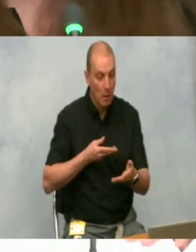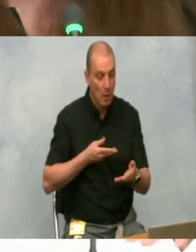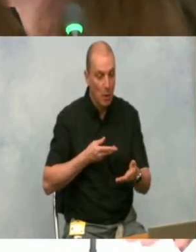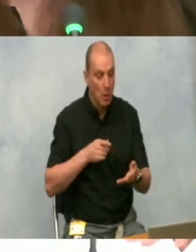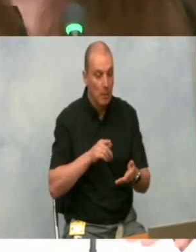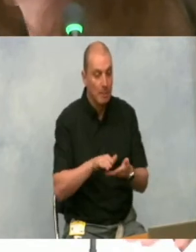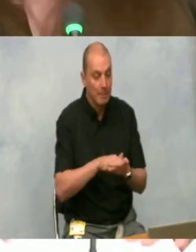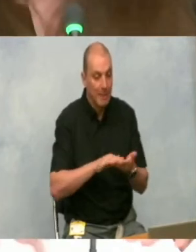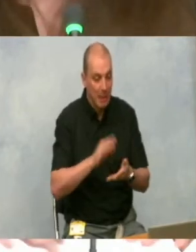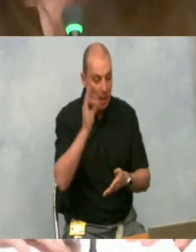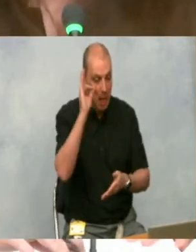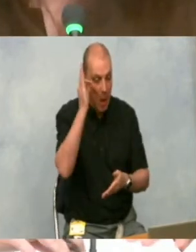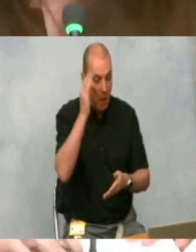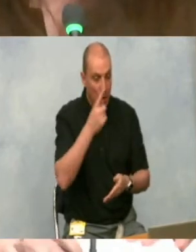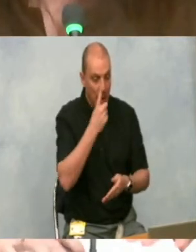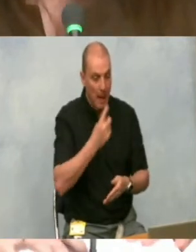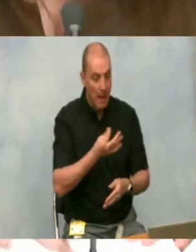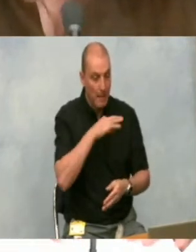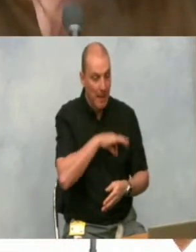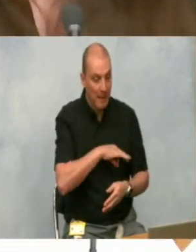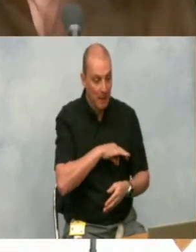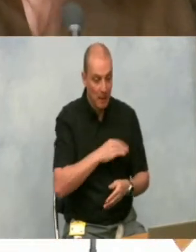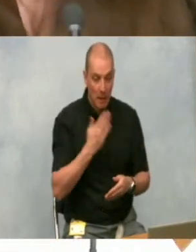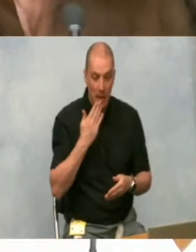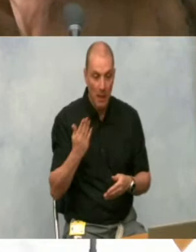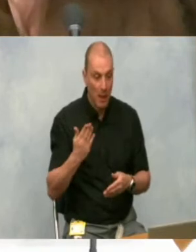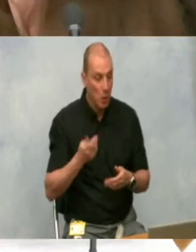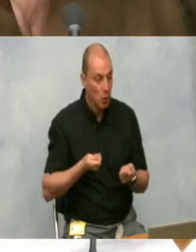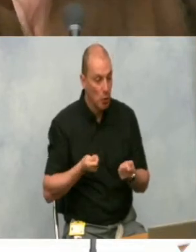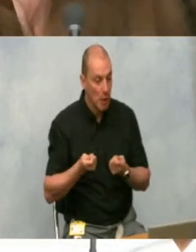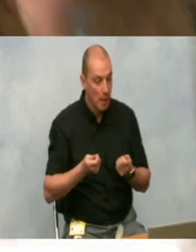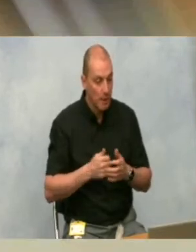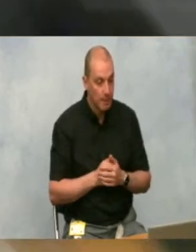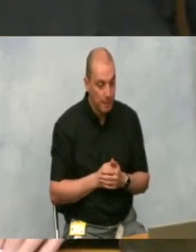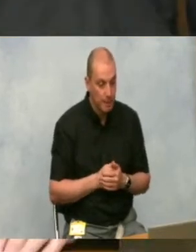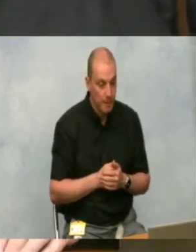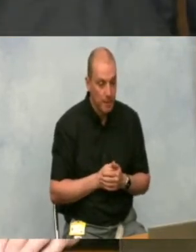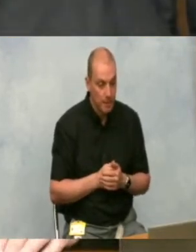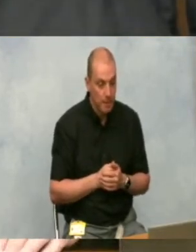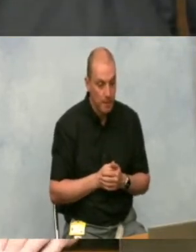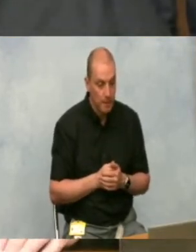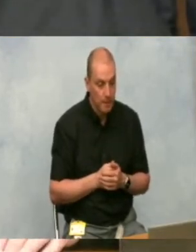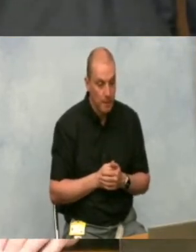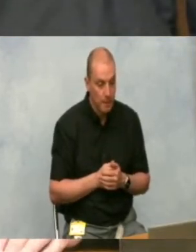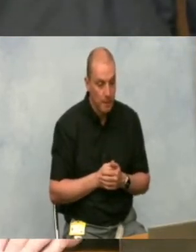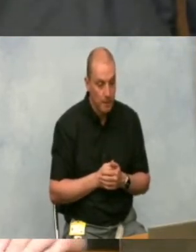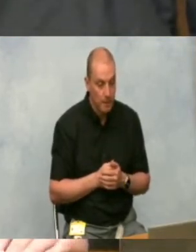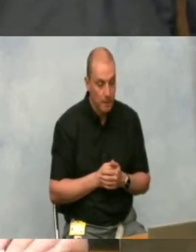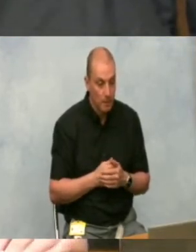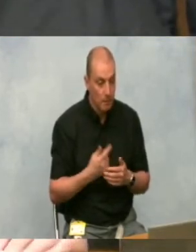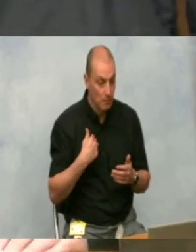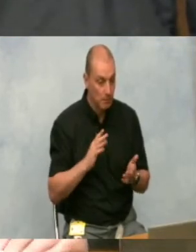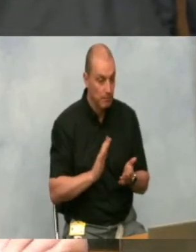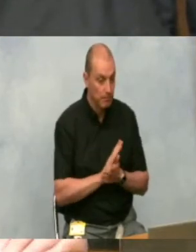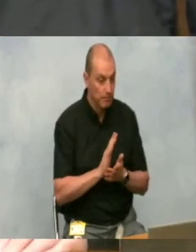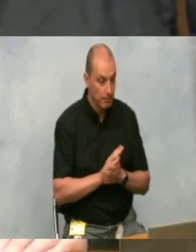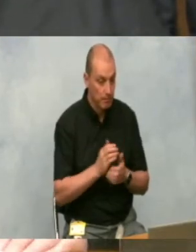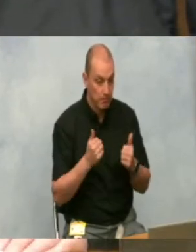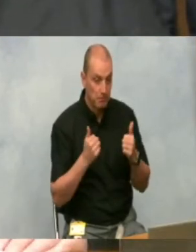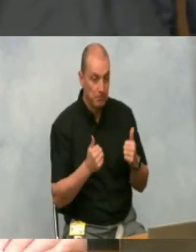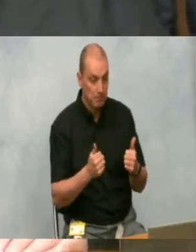Council. Thank you, Chair. Thank you very much, Annette. Pleasure in recommending this, moving